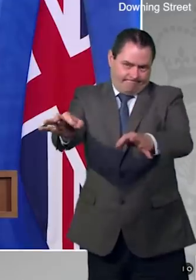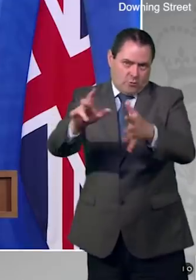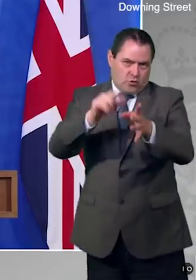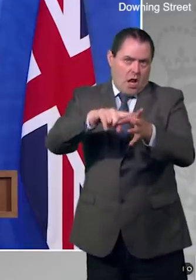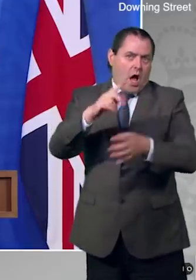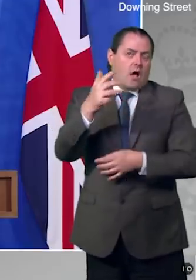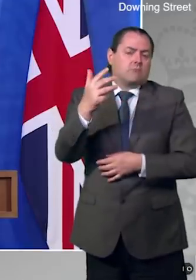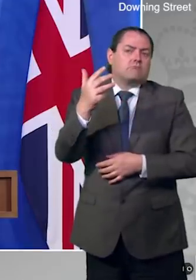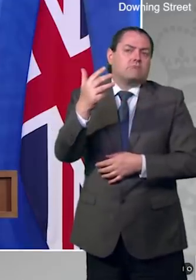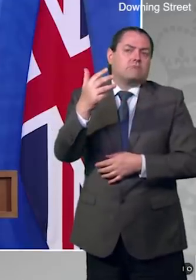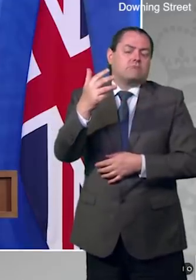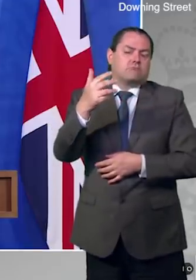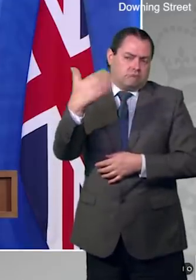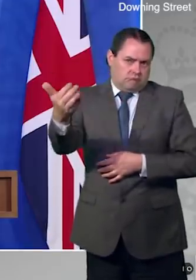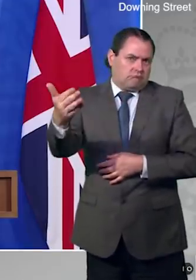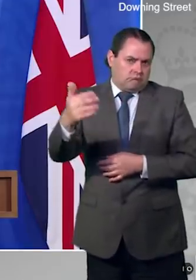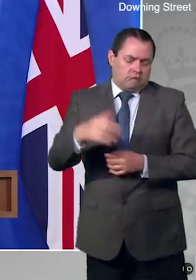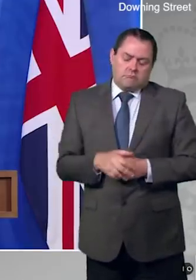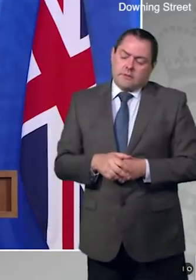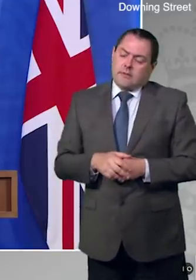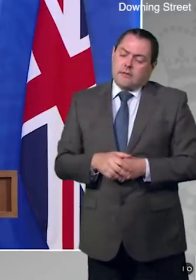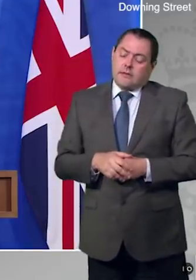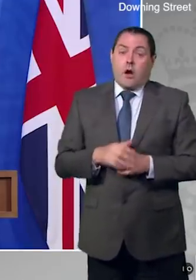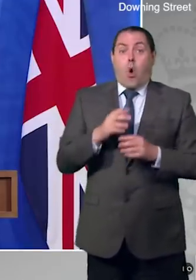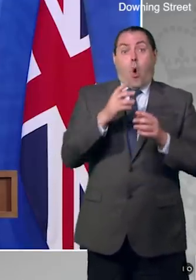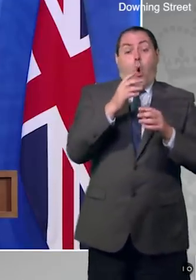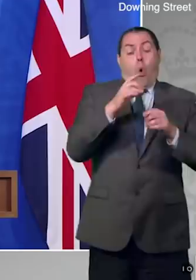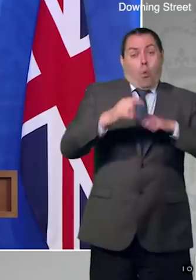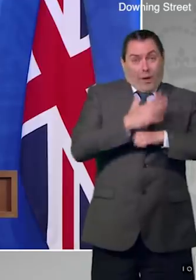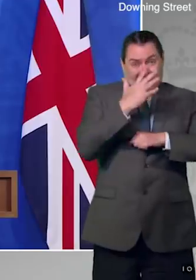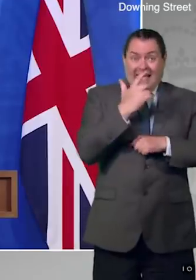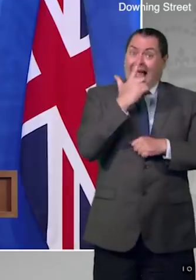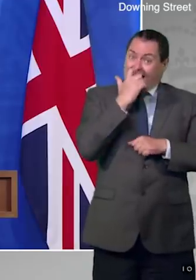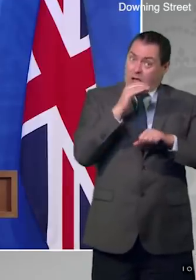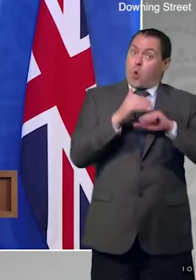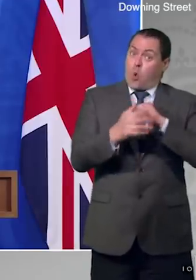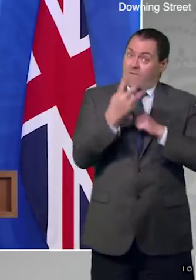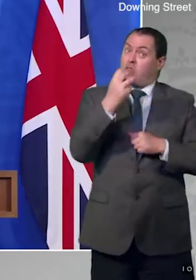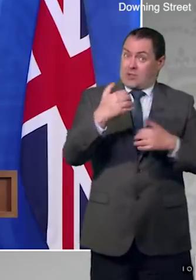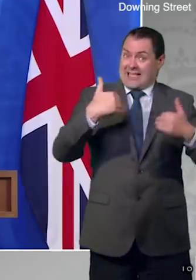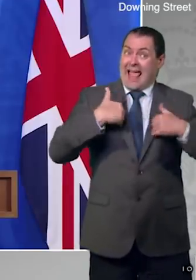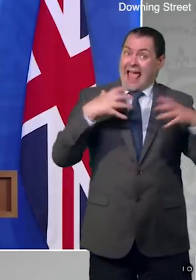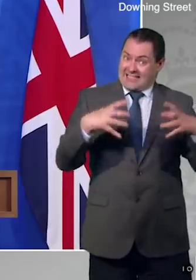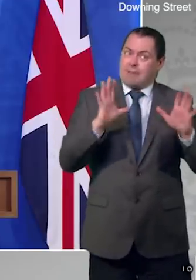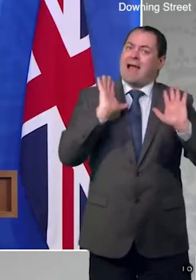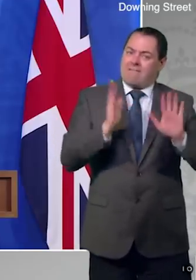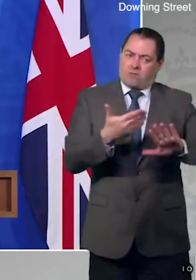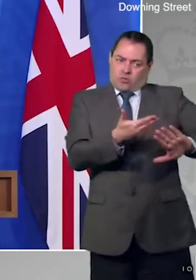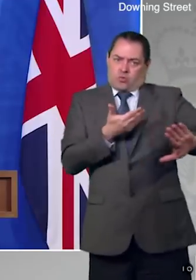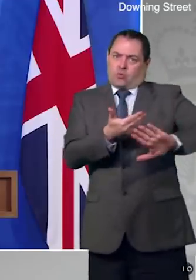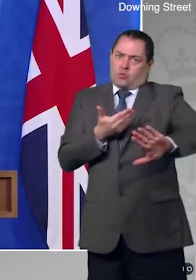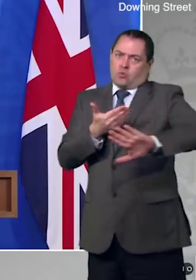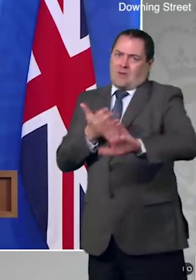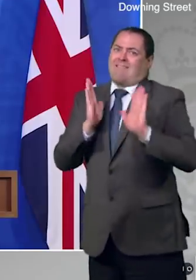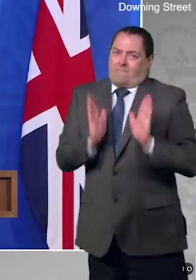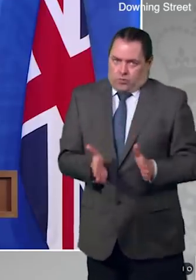ahead with more than 30 guests, provided social distancing remains in place, and the same